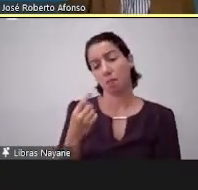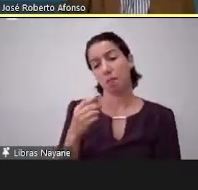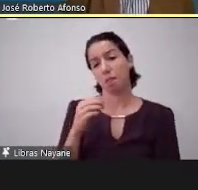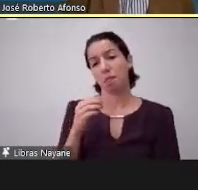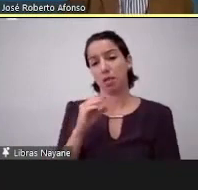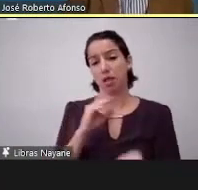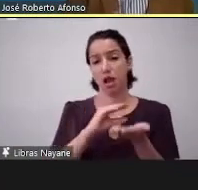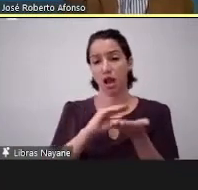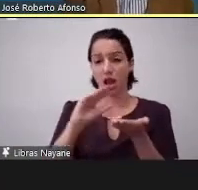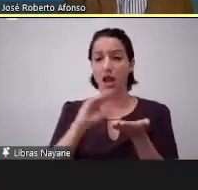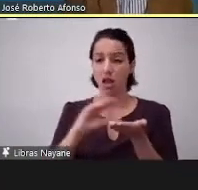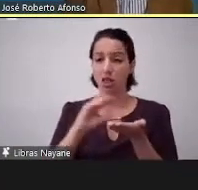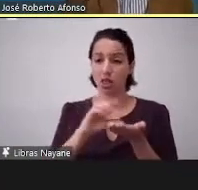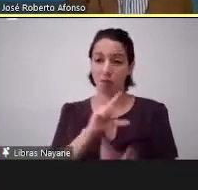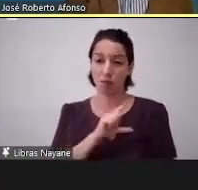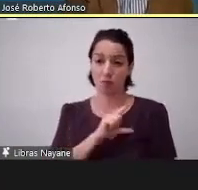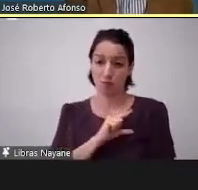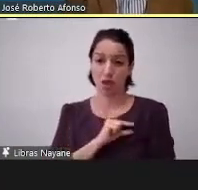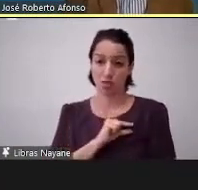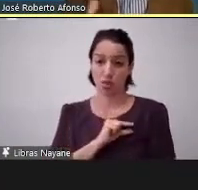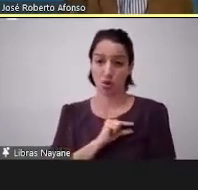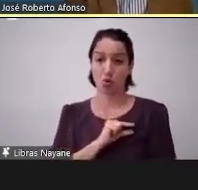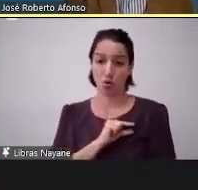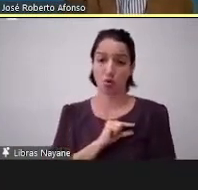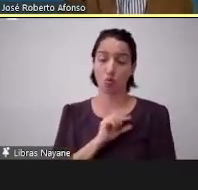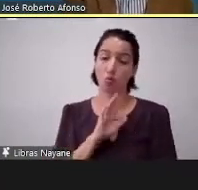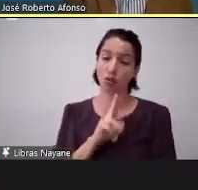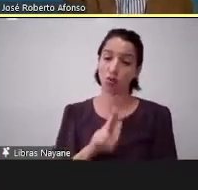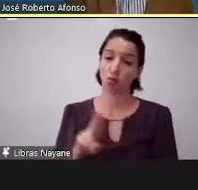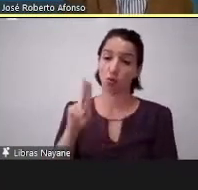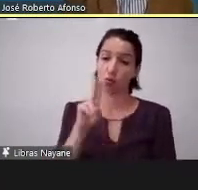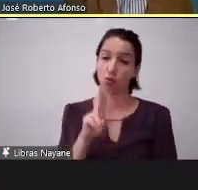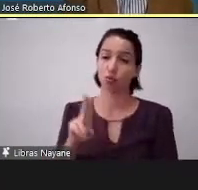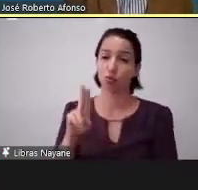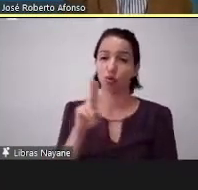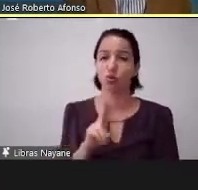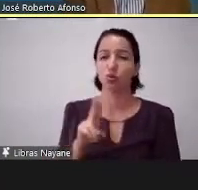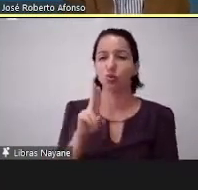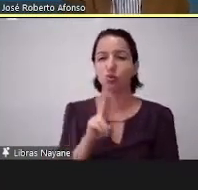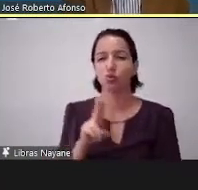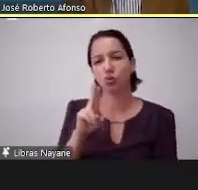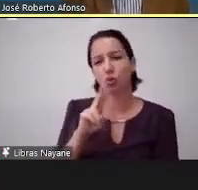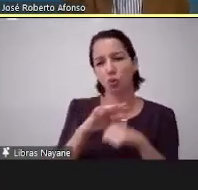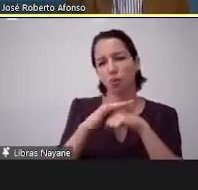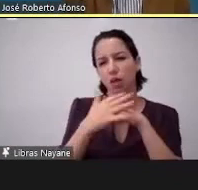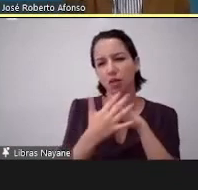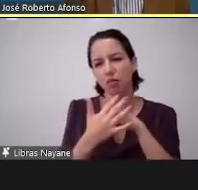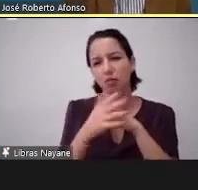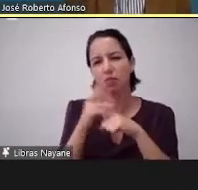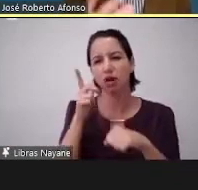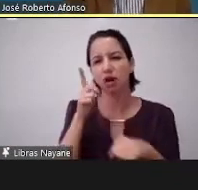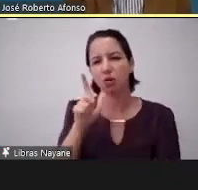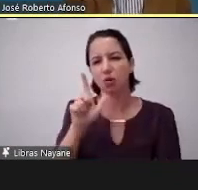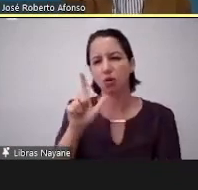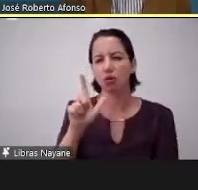being open in Brazil. But this became a escape valve